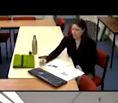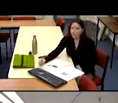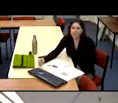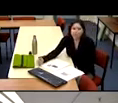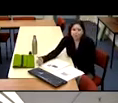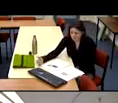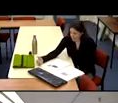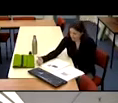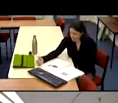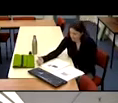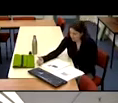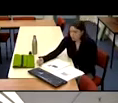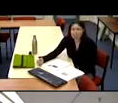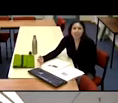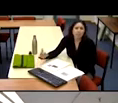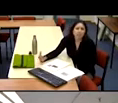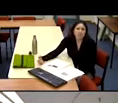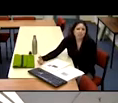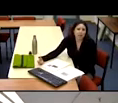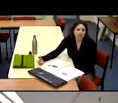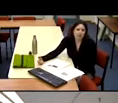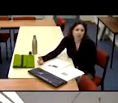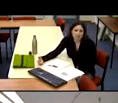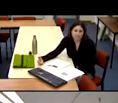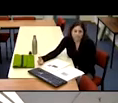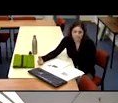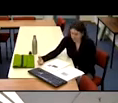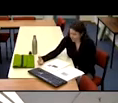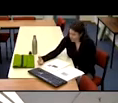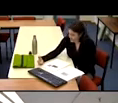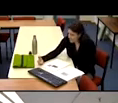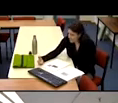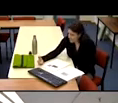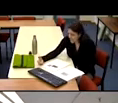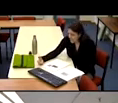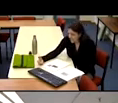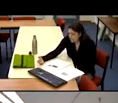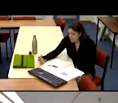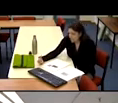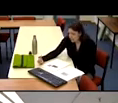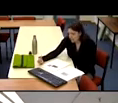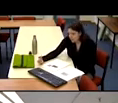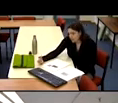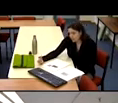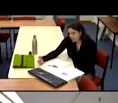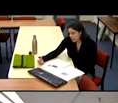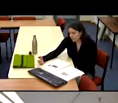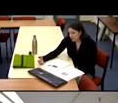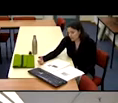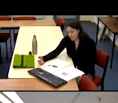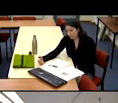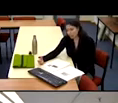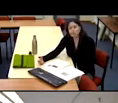seekers as a threat to national security and Western ways of life, whatever that might mean. Asylum seekers